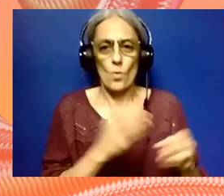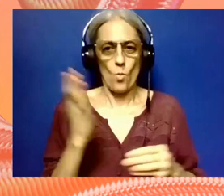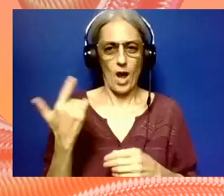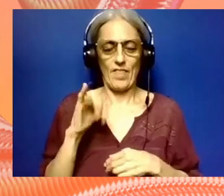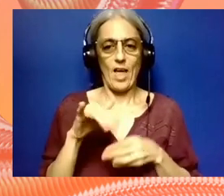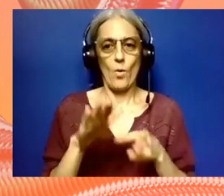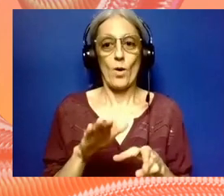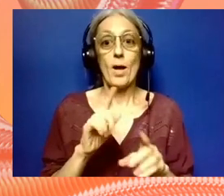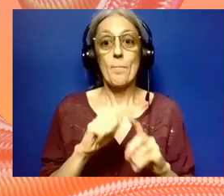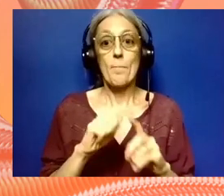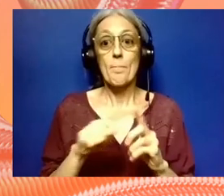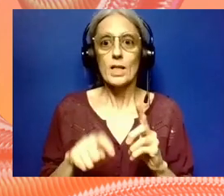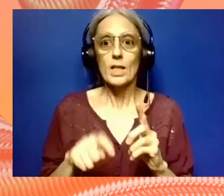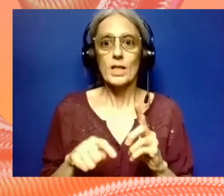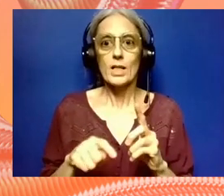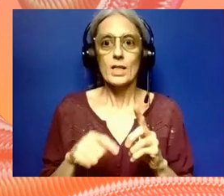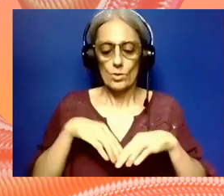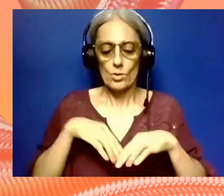wonder